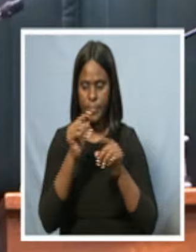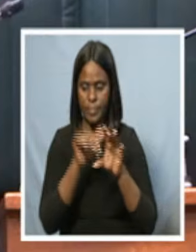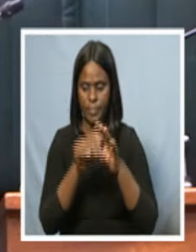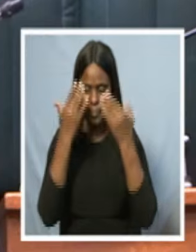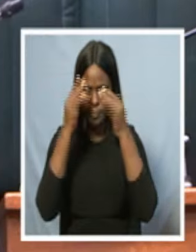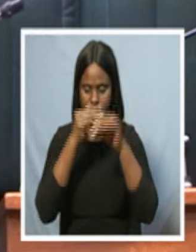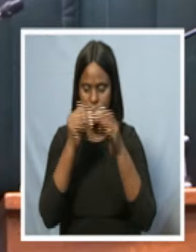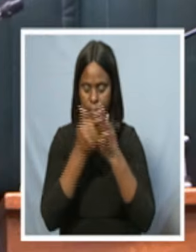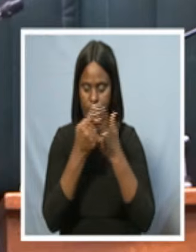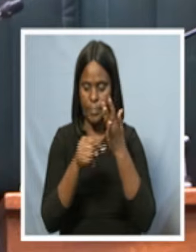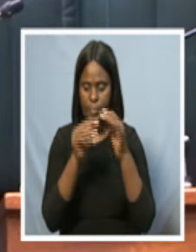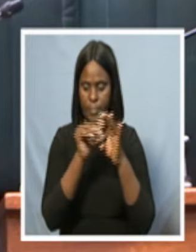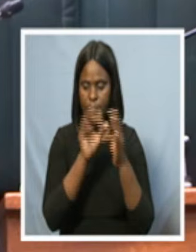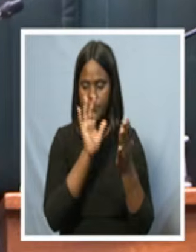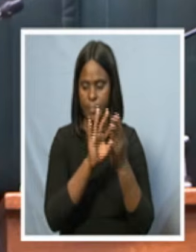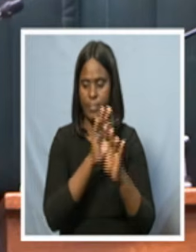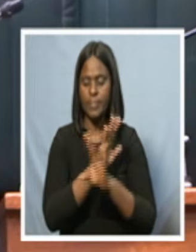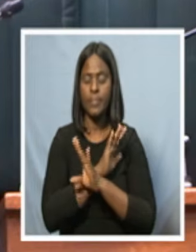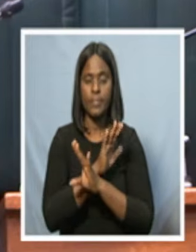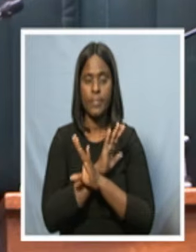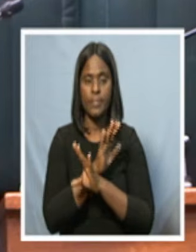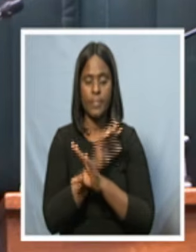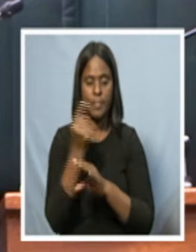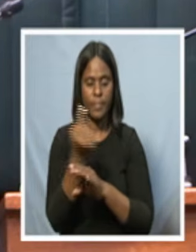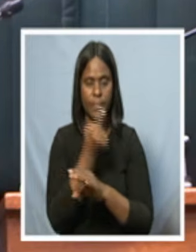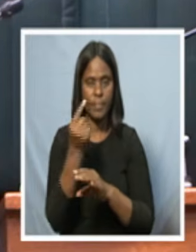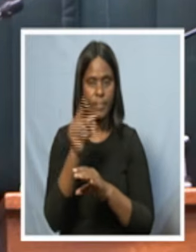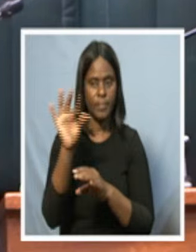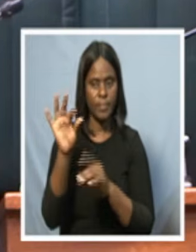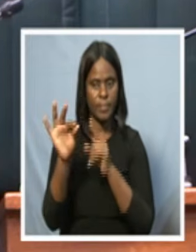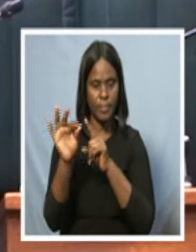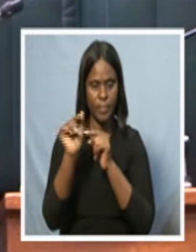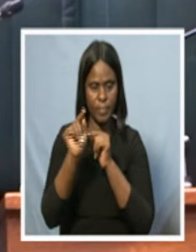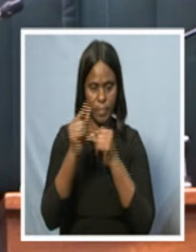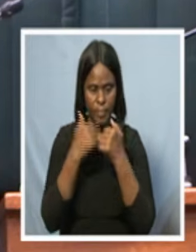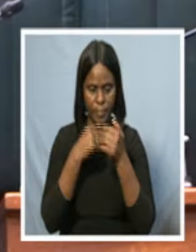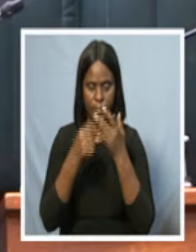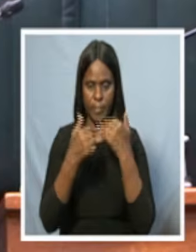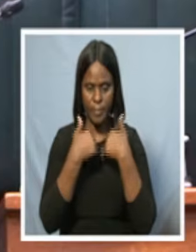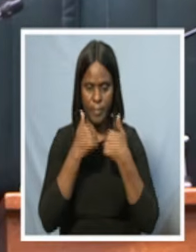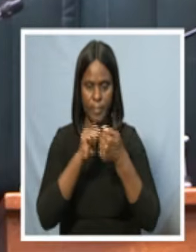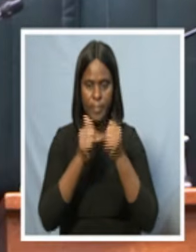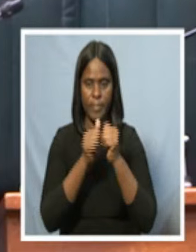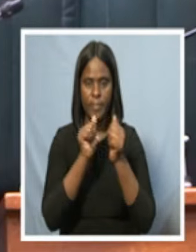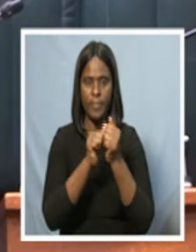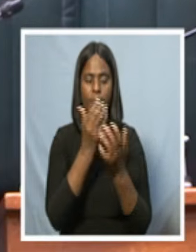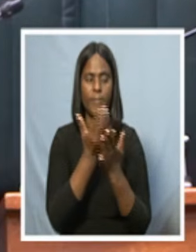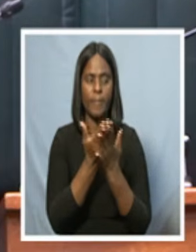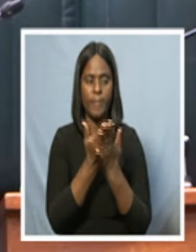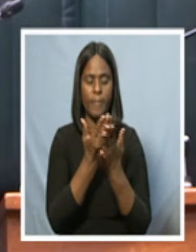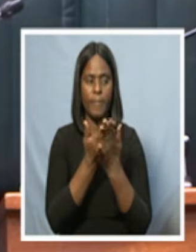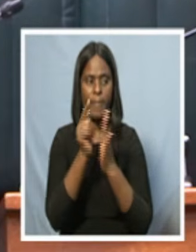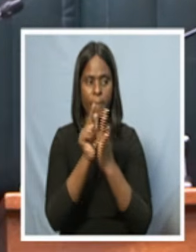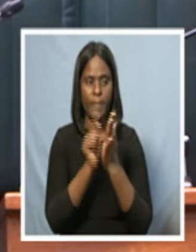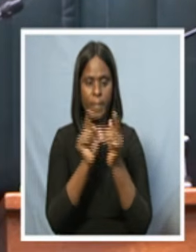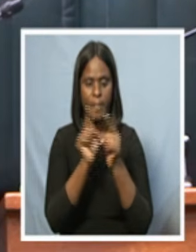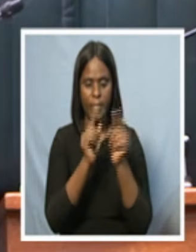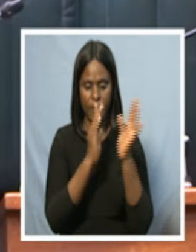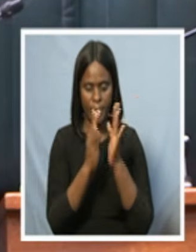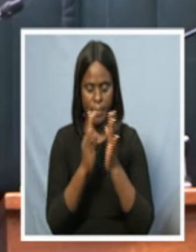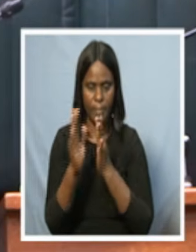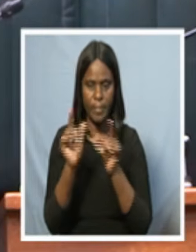recognized in Zambia, only 9 are affected by this proposed bill. This